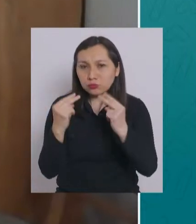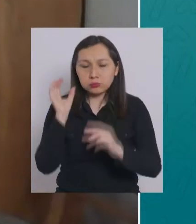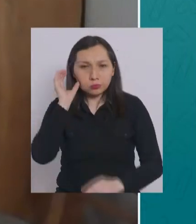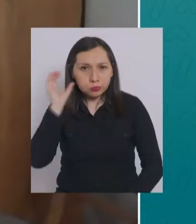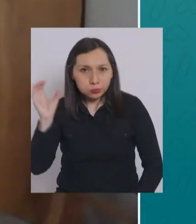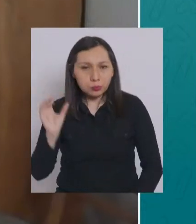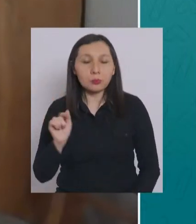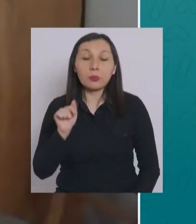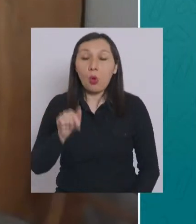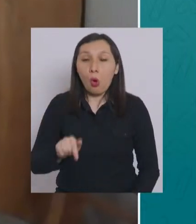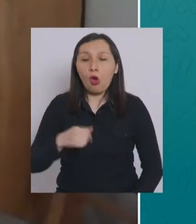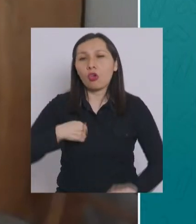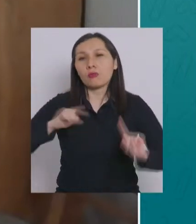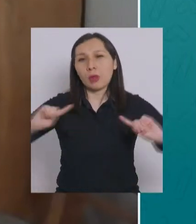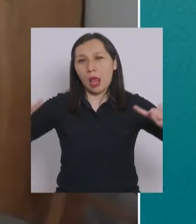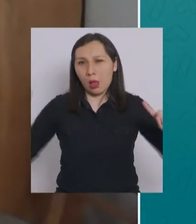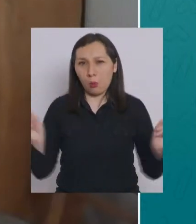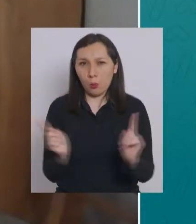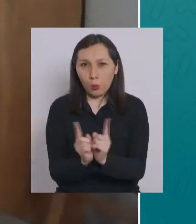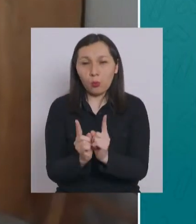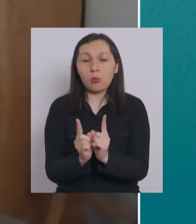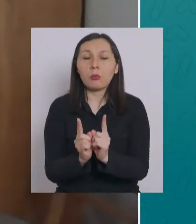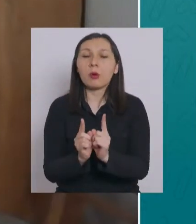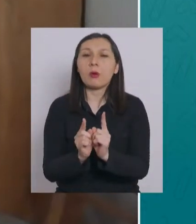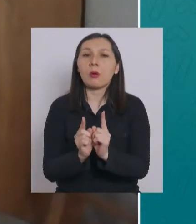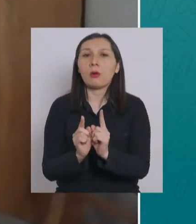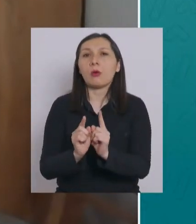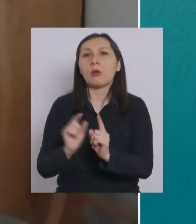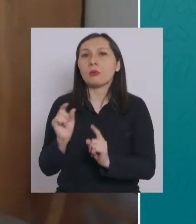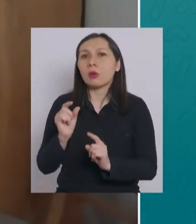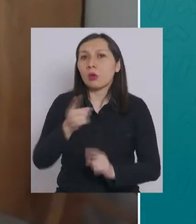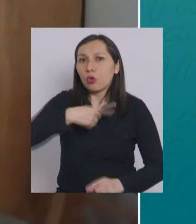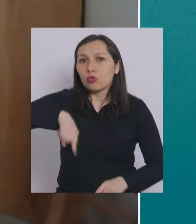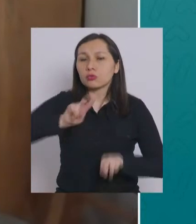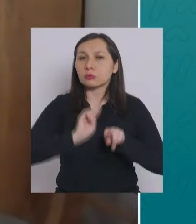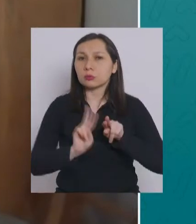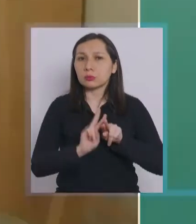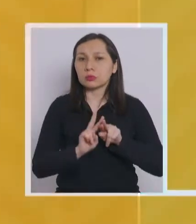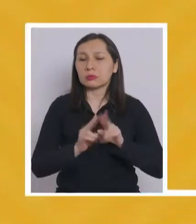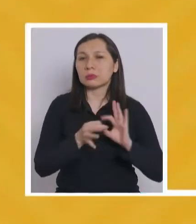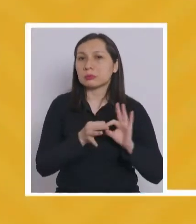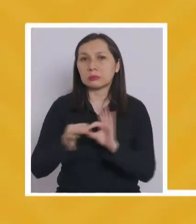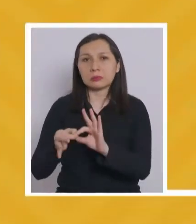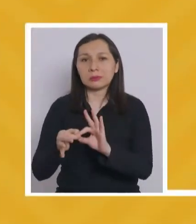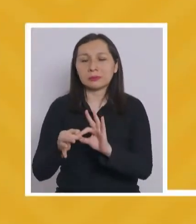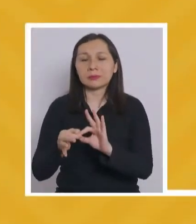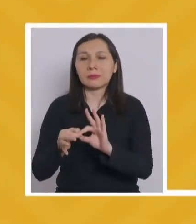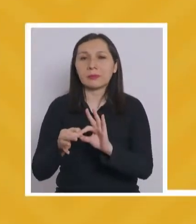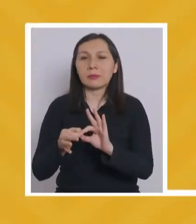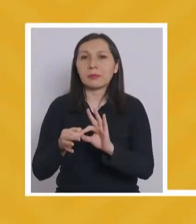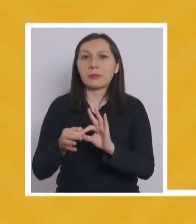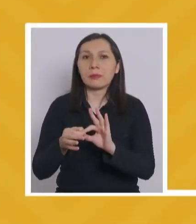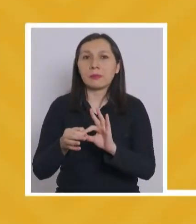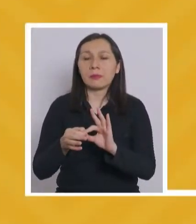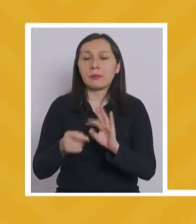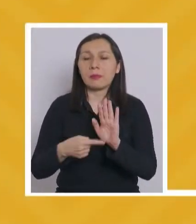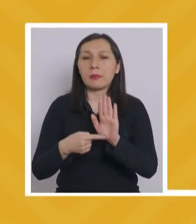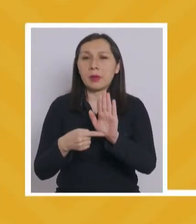to the President and to the Undersecretary of Health. Good evening to all of you. I will summarize what we have been